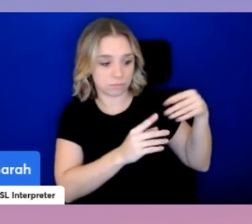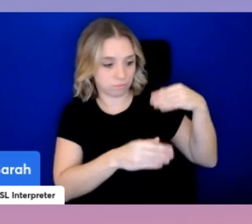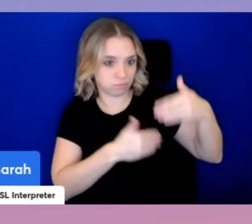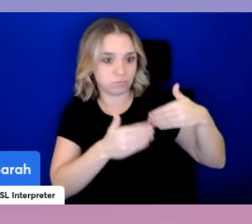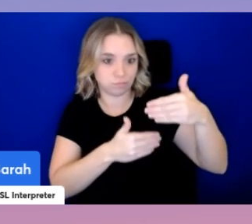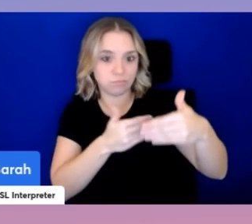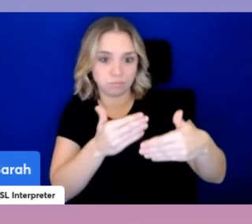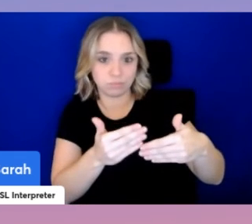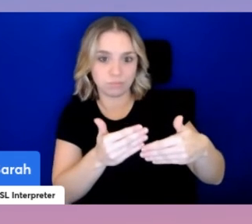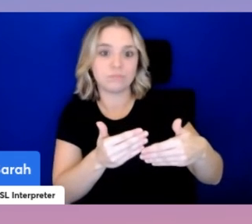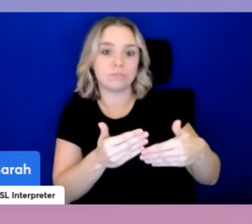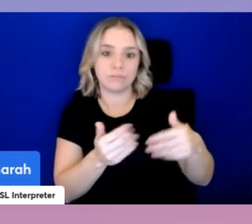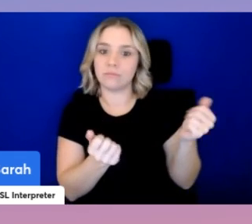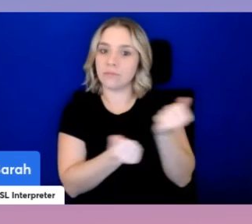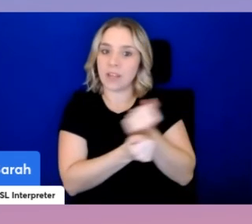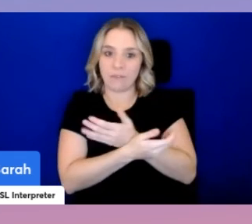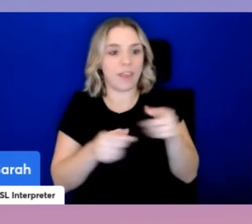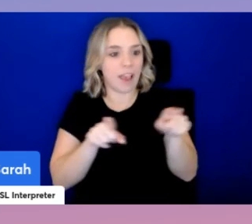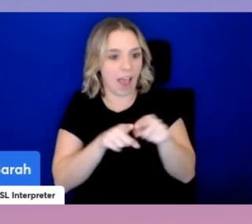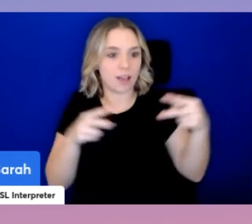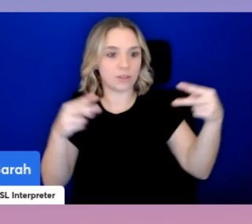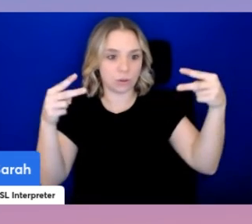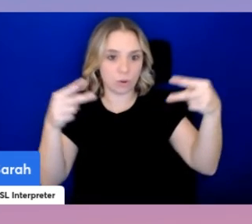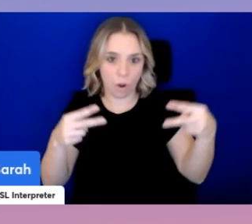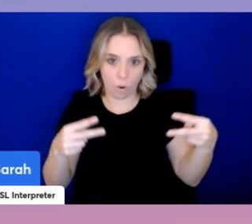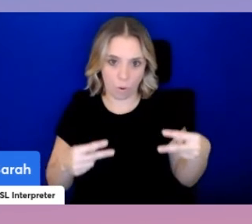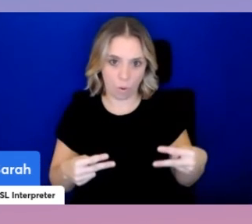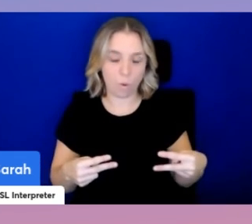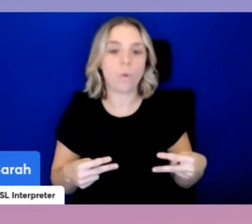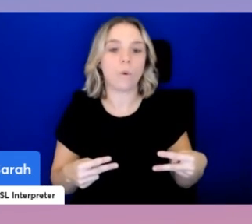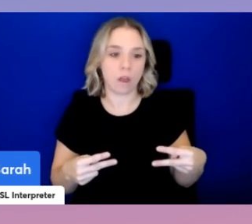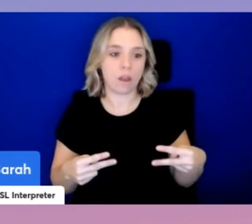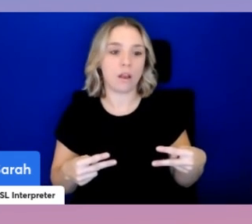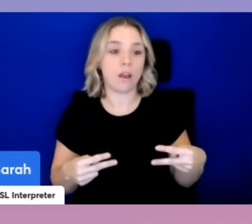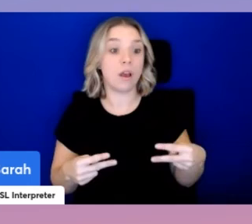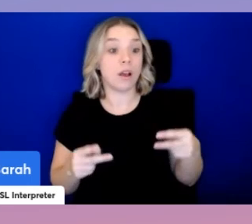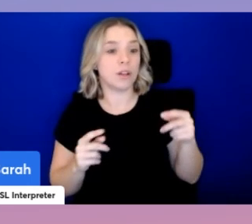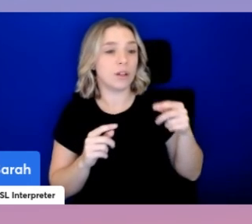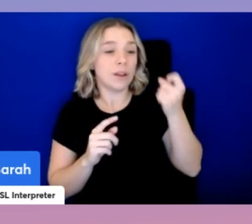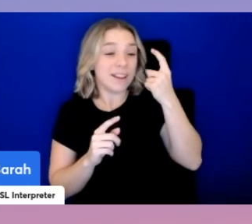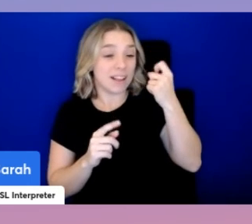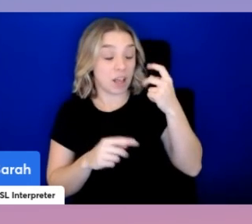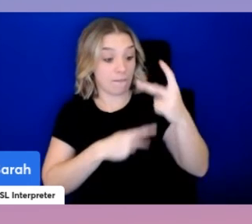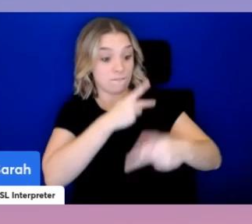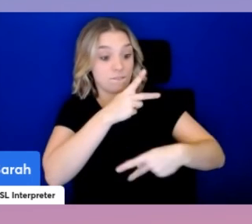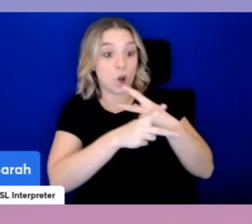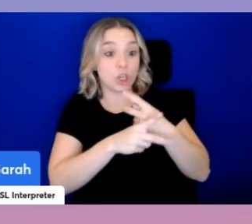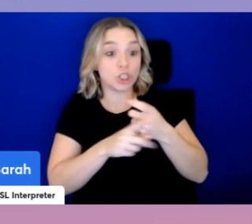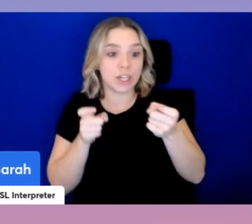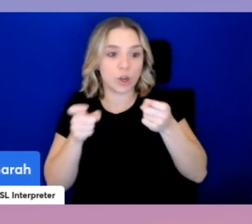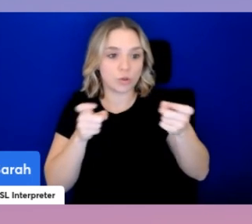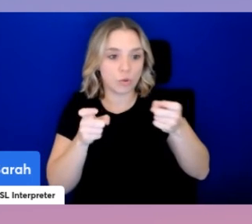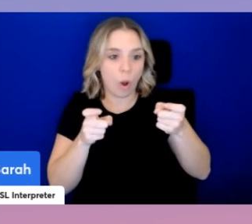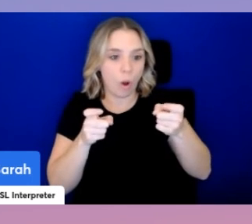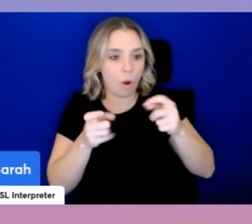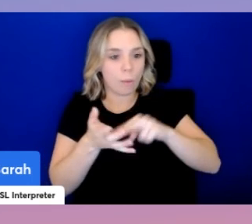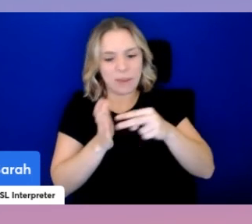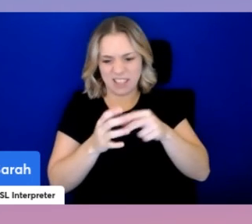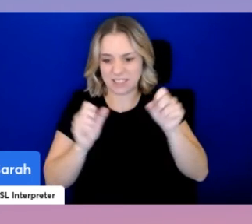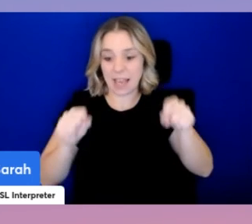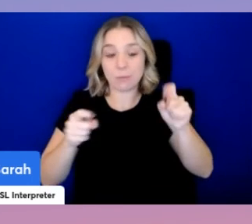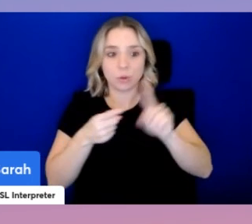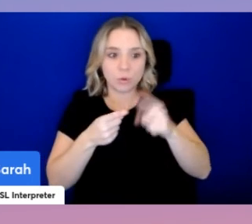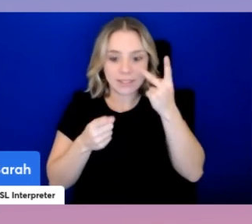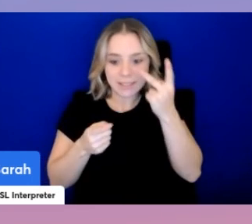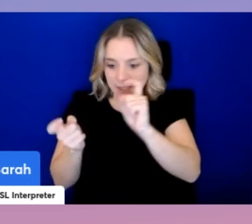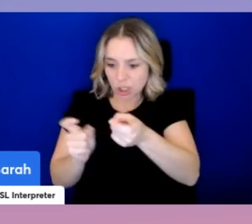having everything as code, right? And this idea of version control and being able to see the changes